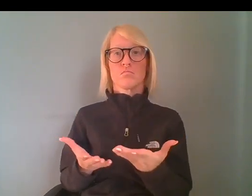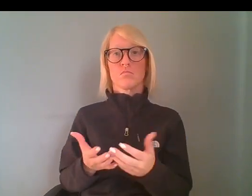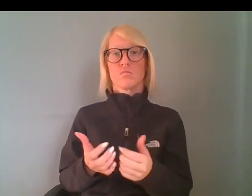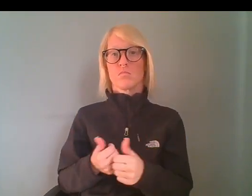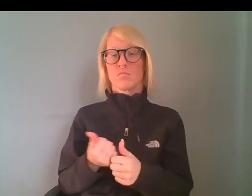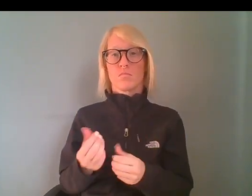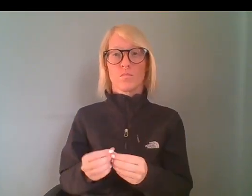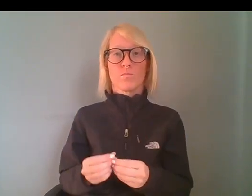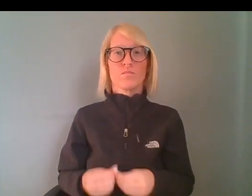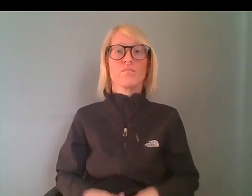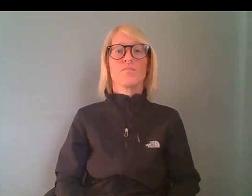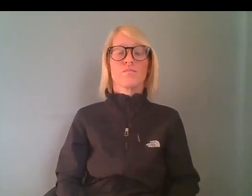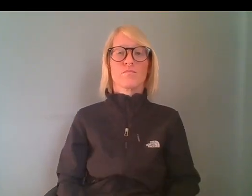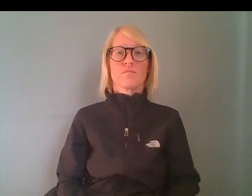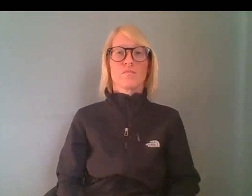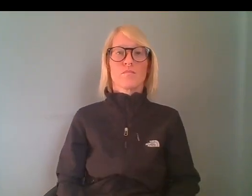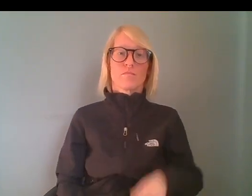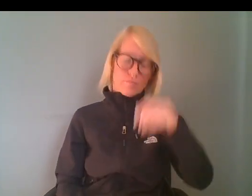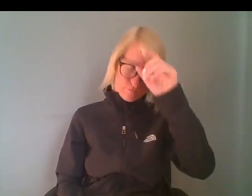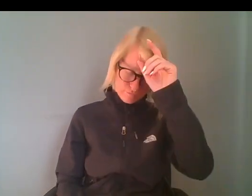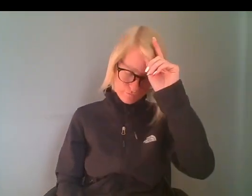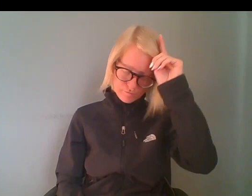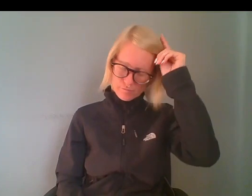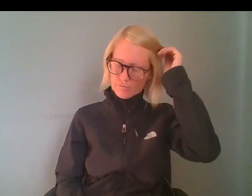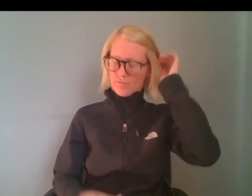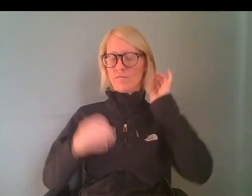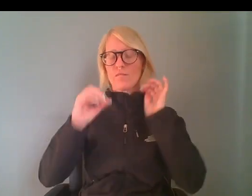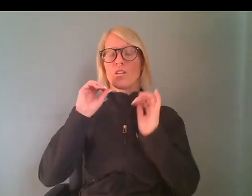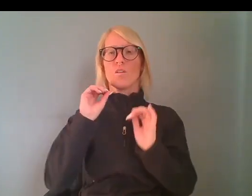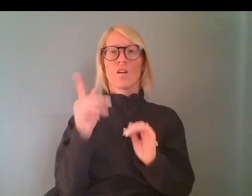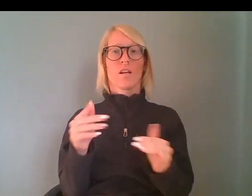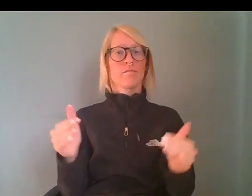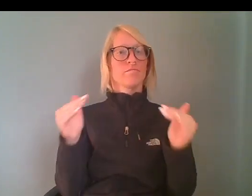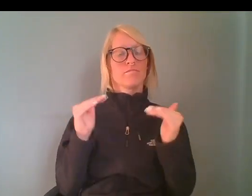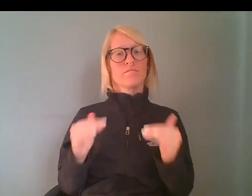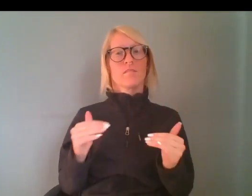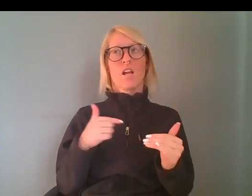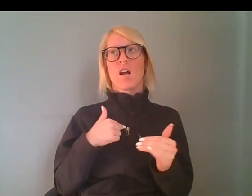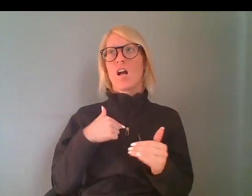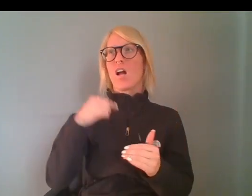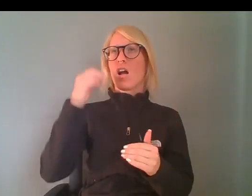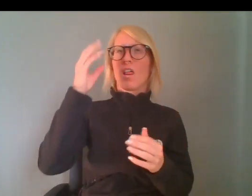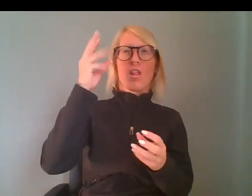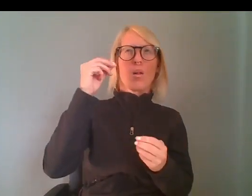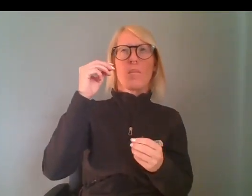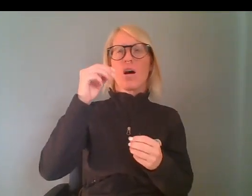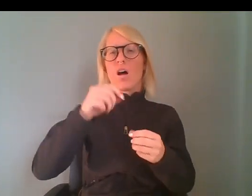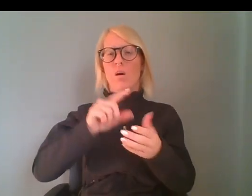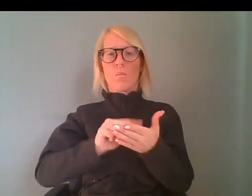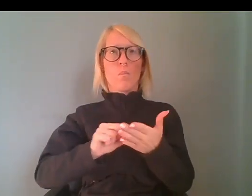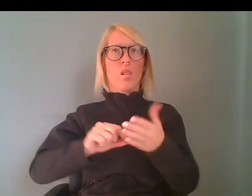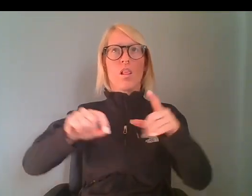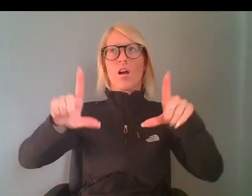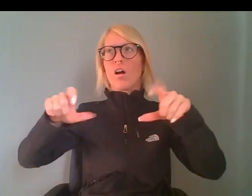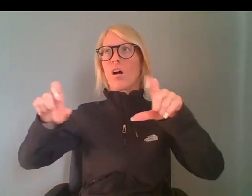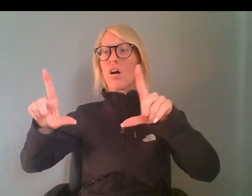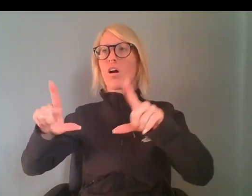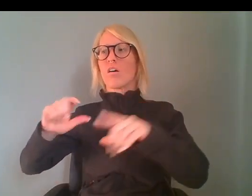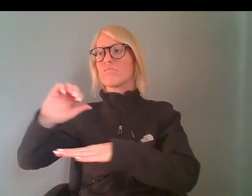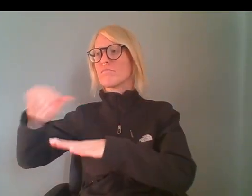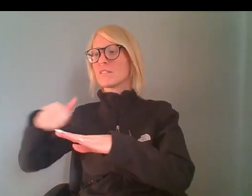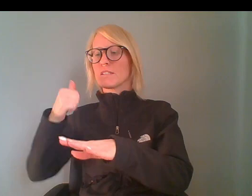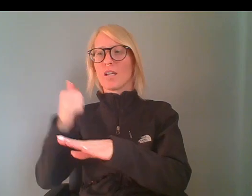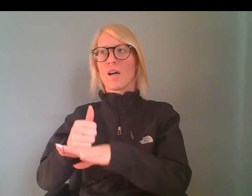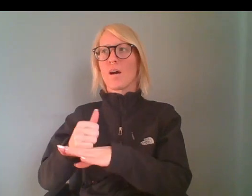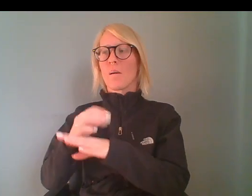Okay. All right, so I've thought about the blog, I set up my account. Now what? What do I write about? And